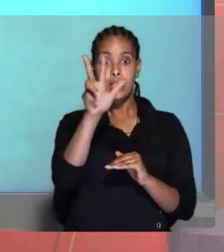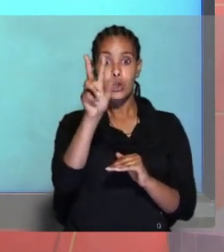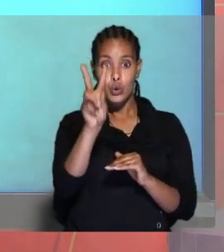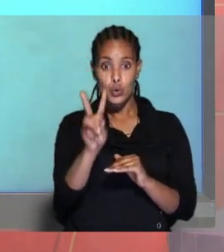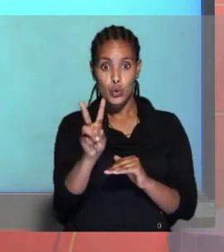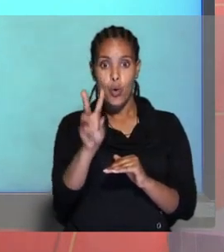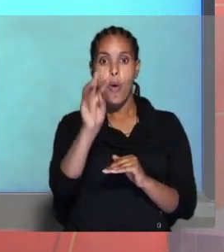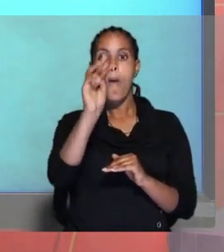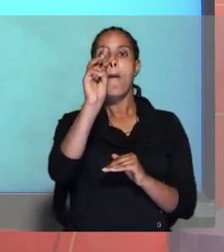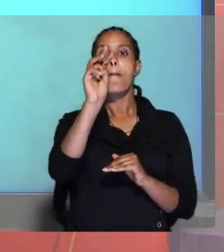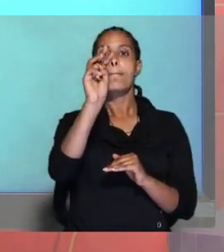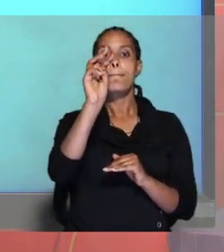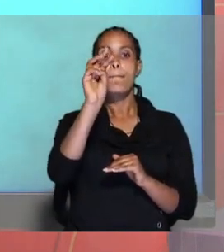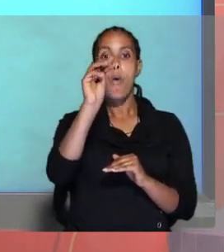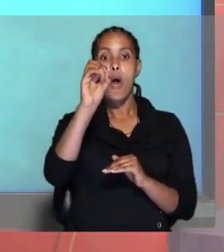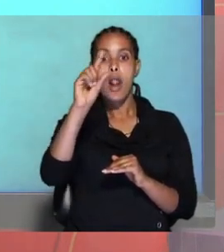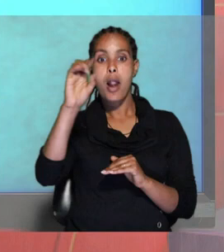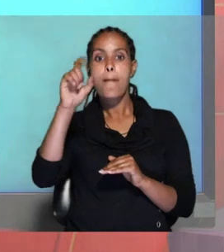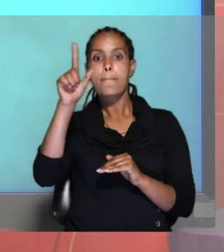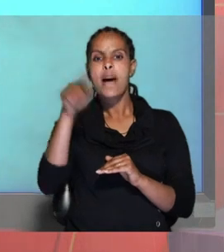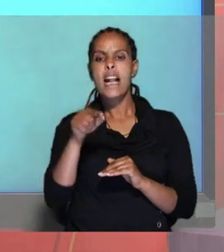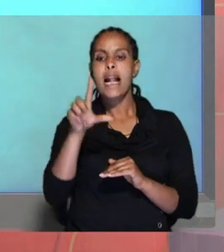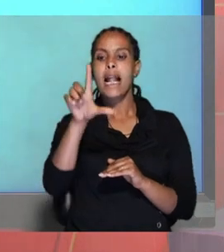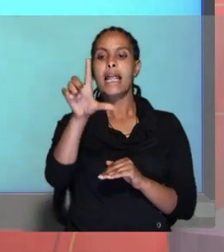1.332 mole per liter,